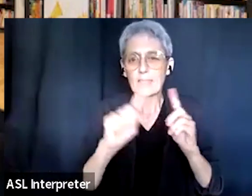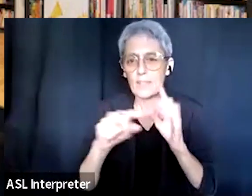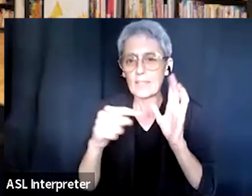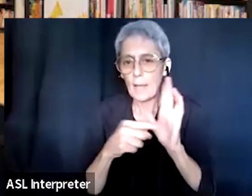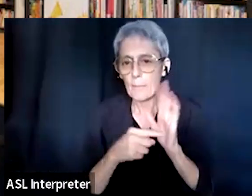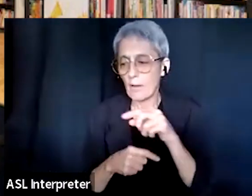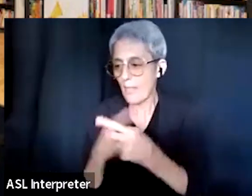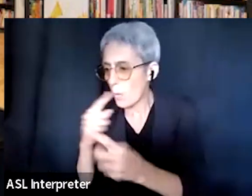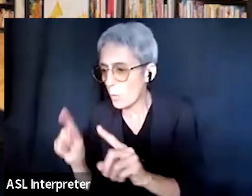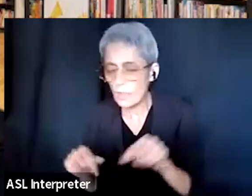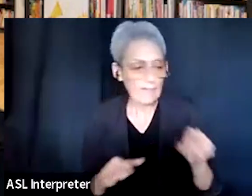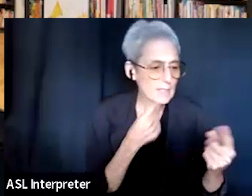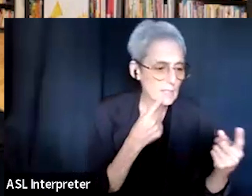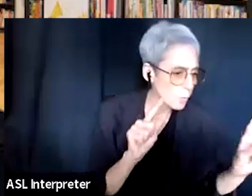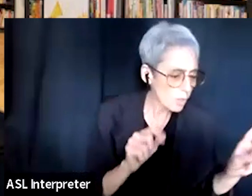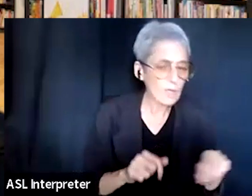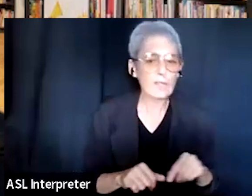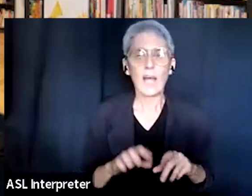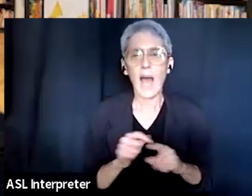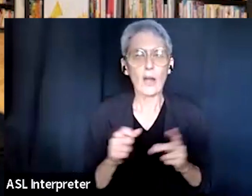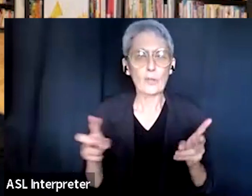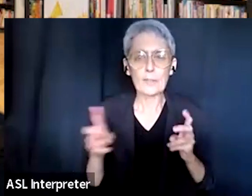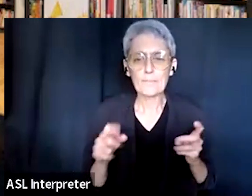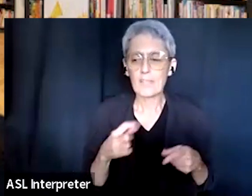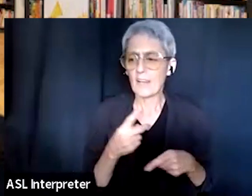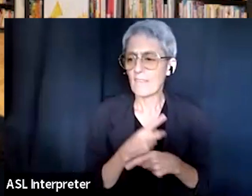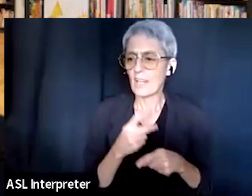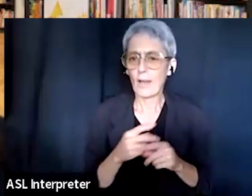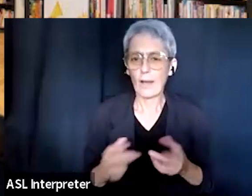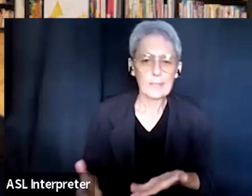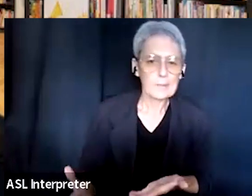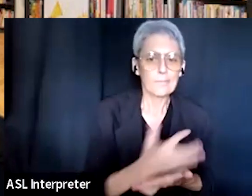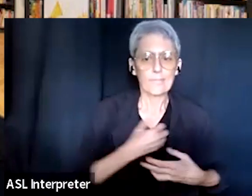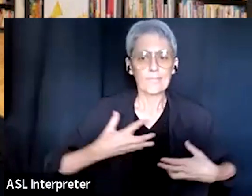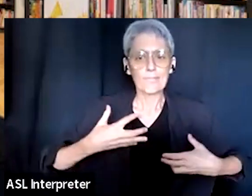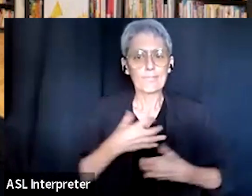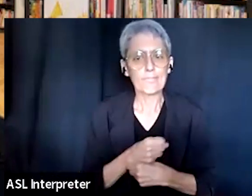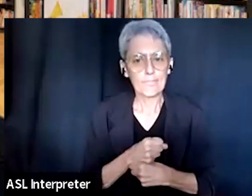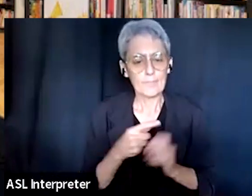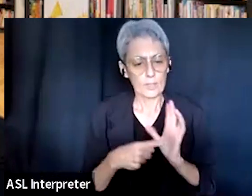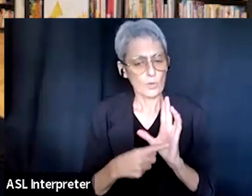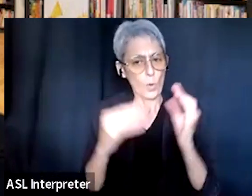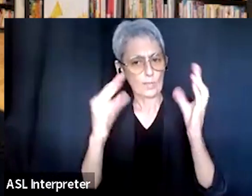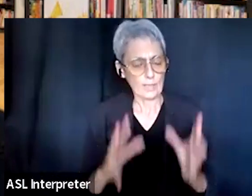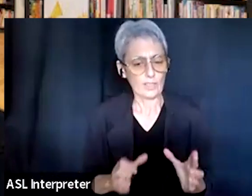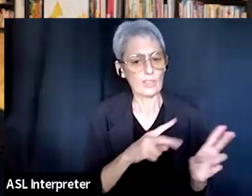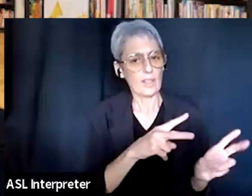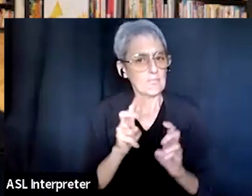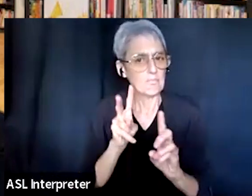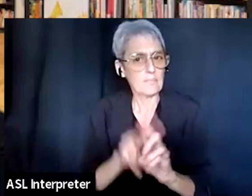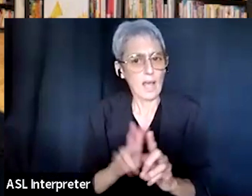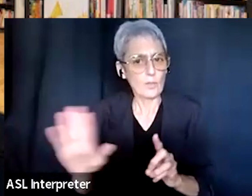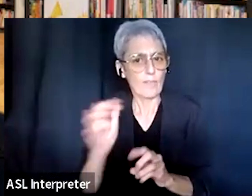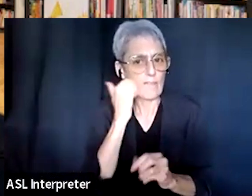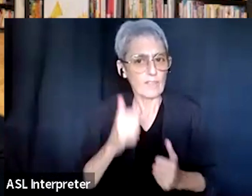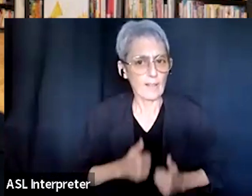work, and how do we consolidate that in a way that teachers can see how it's really relevant to their daily lives? And I think that's what we've tried